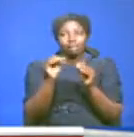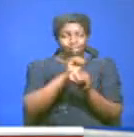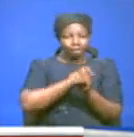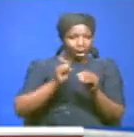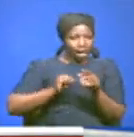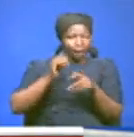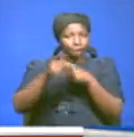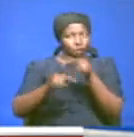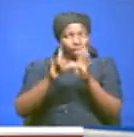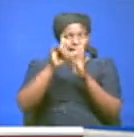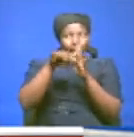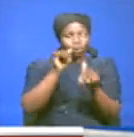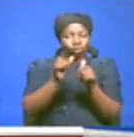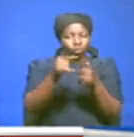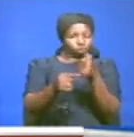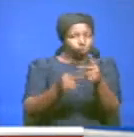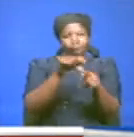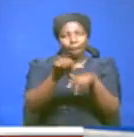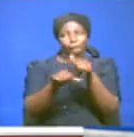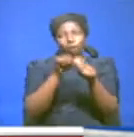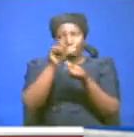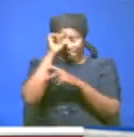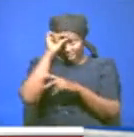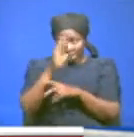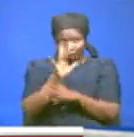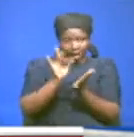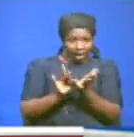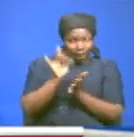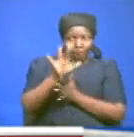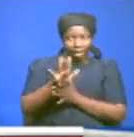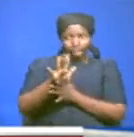kinaendelea kuhusiana na kung'atuliwa kwa gavana wa Meru Kawira Mwangaza.